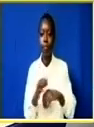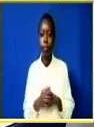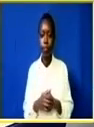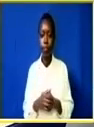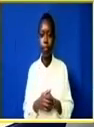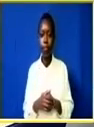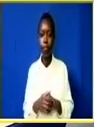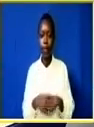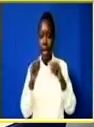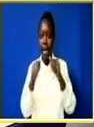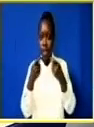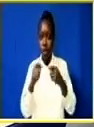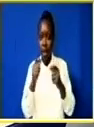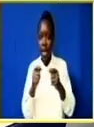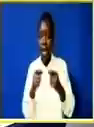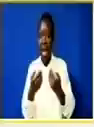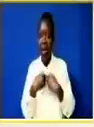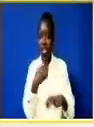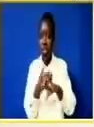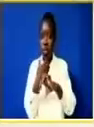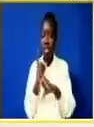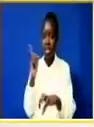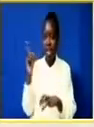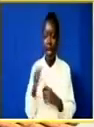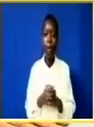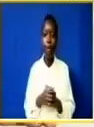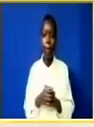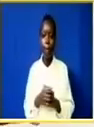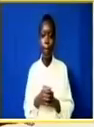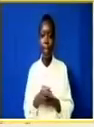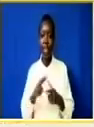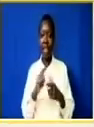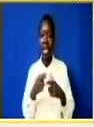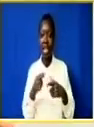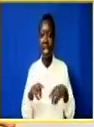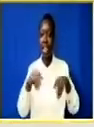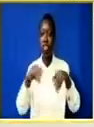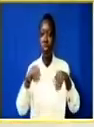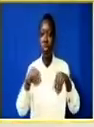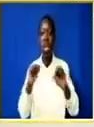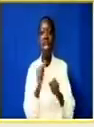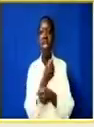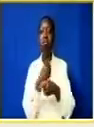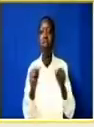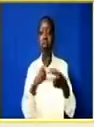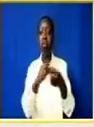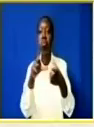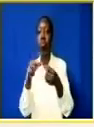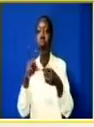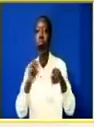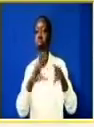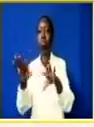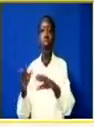go fitting them in. Mm-hmm. You know, once you have put them there, can the soil move? No. No. It's going to remain fair.